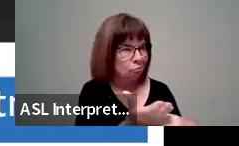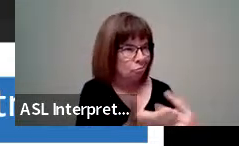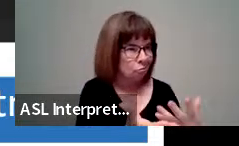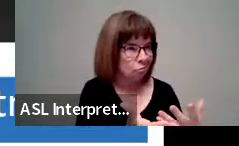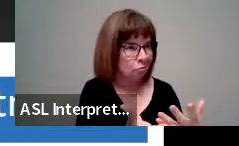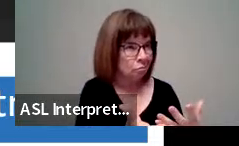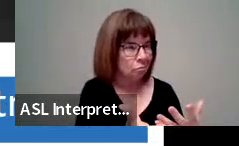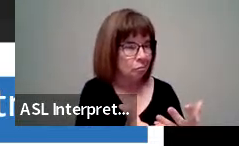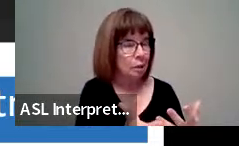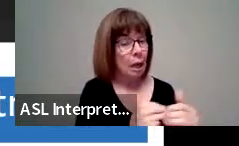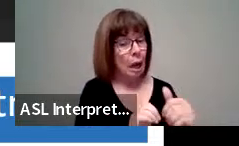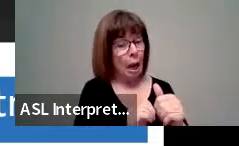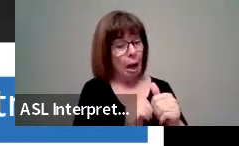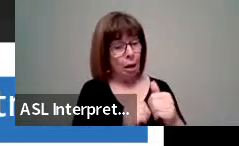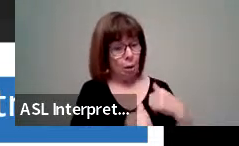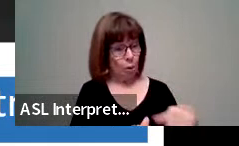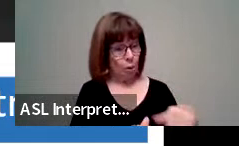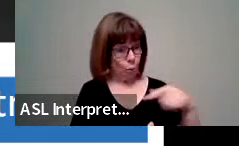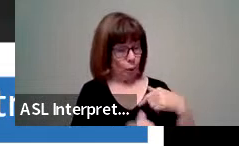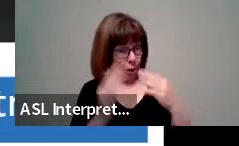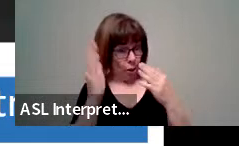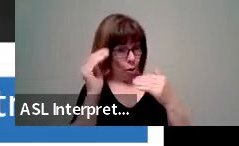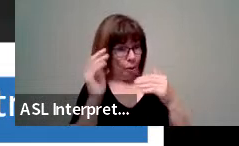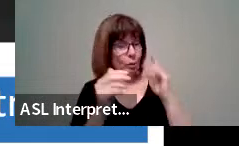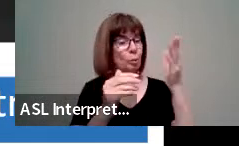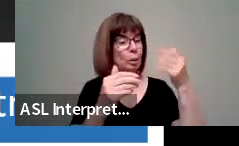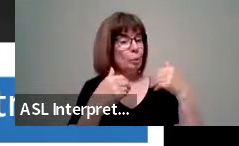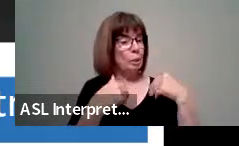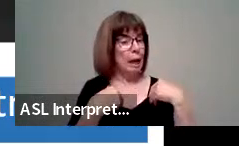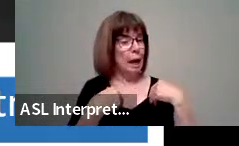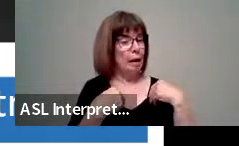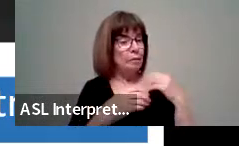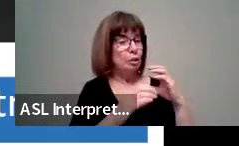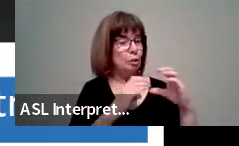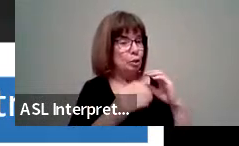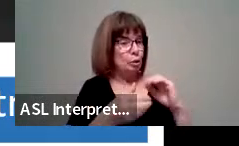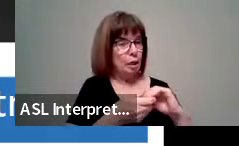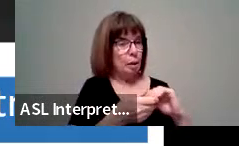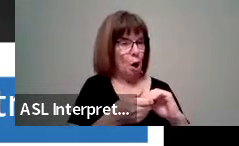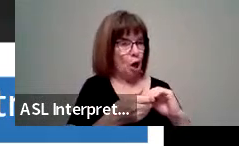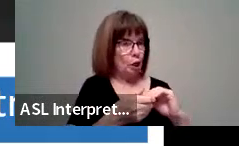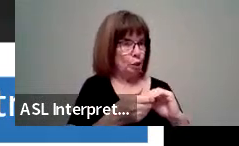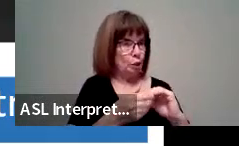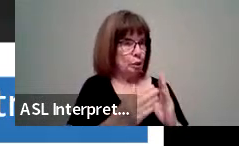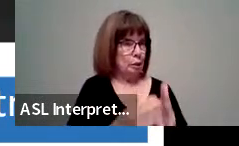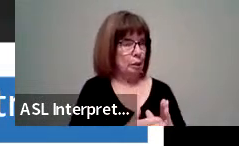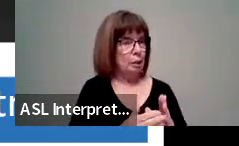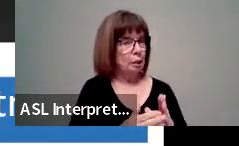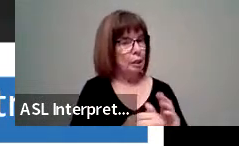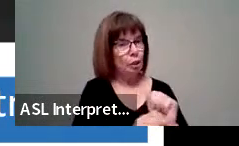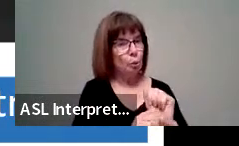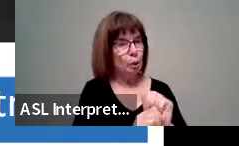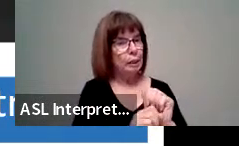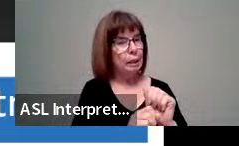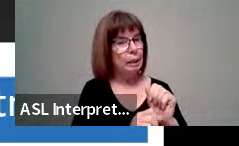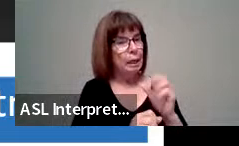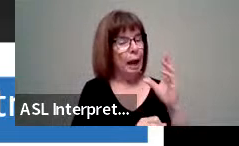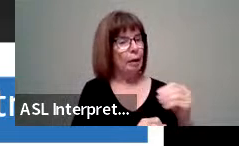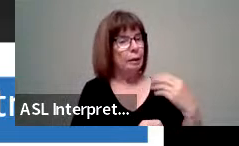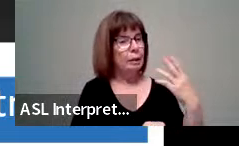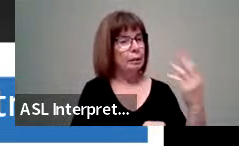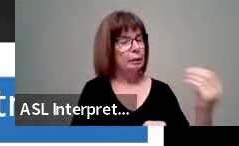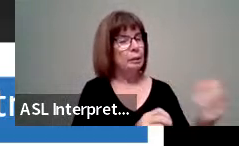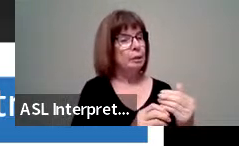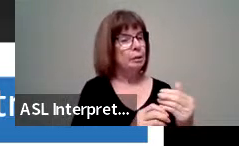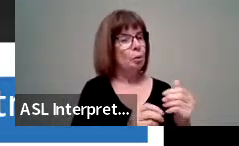And we're hoping that we will have confirmed community partners who are working in the coalitions to talk about